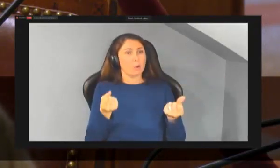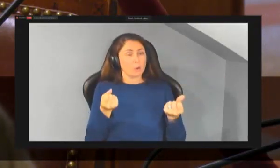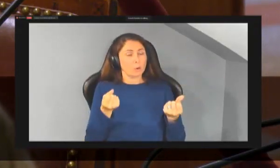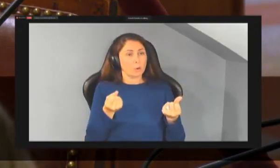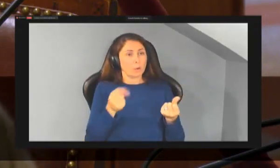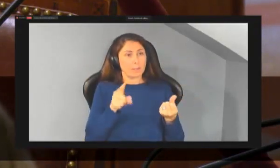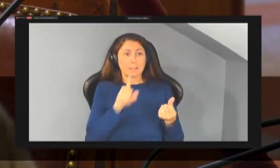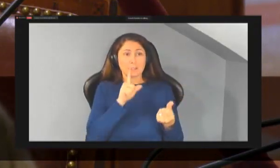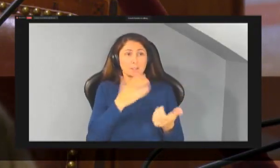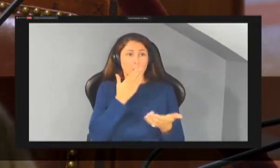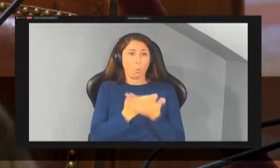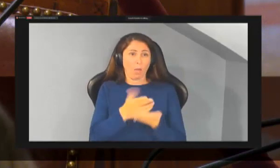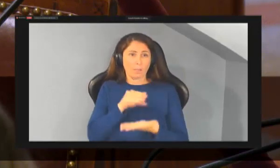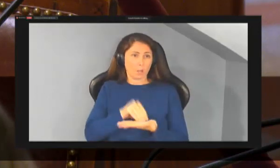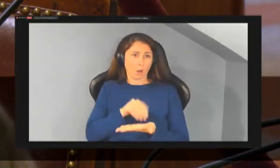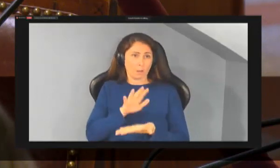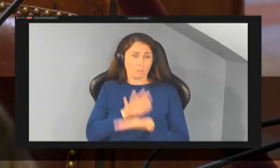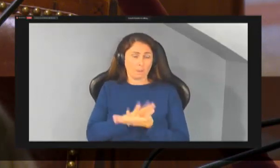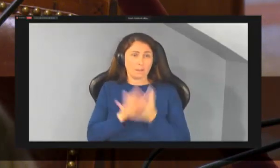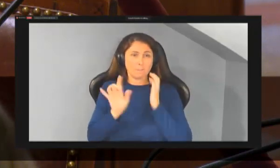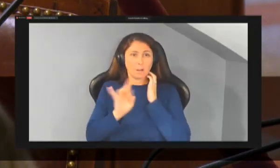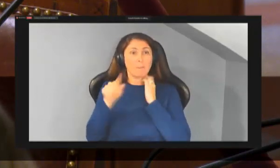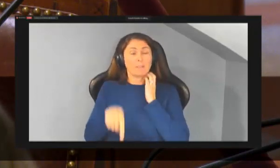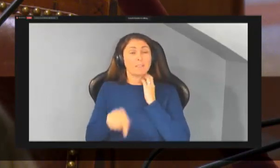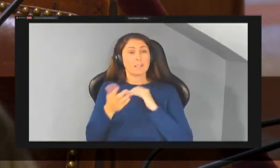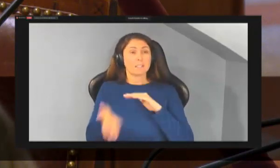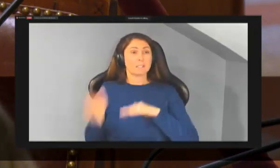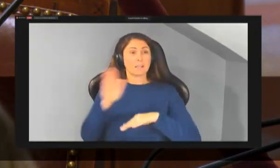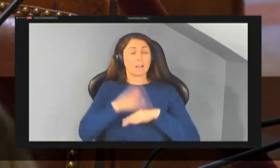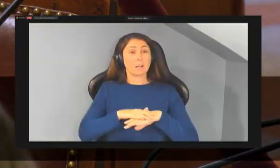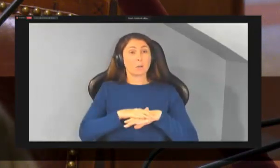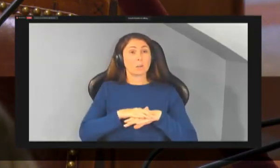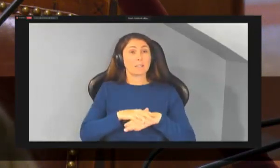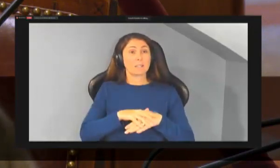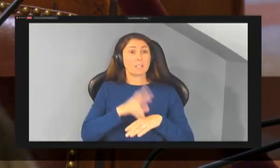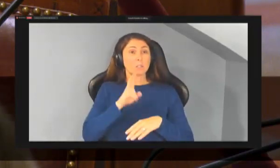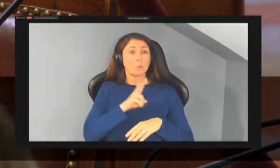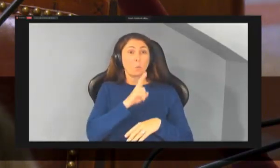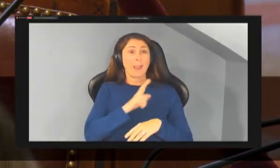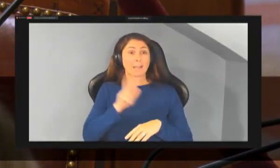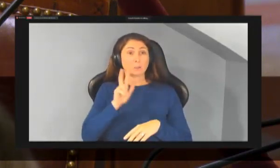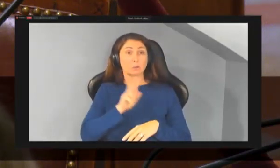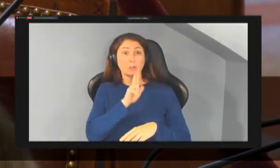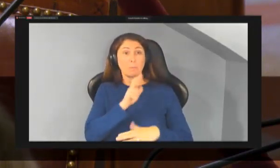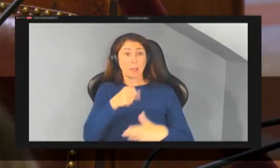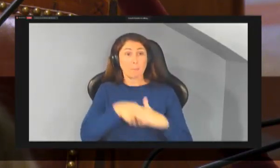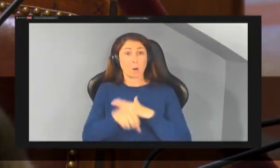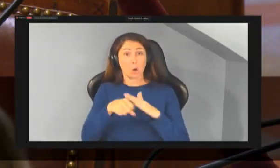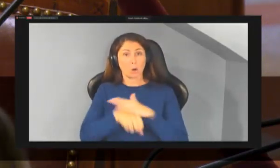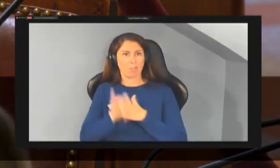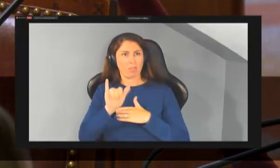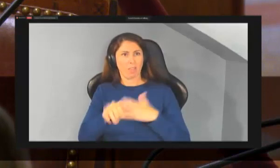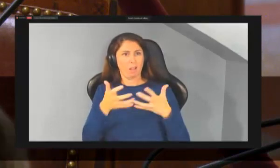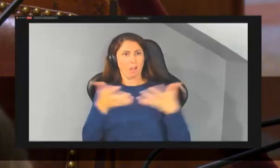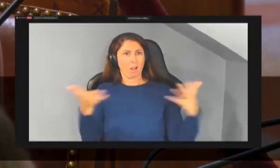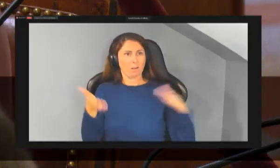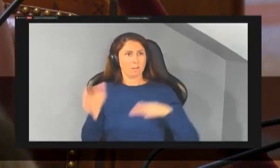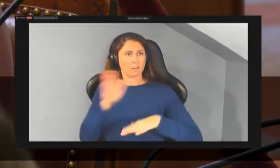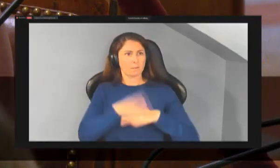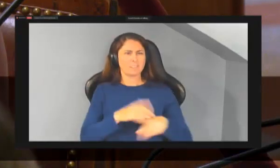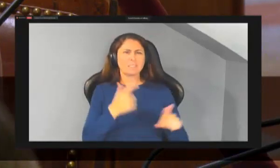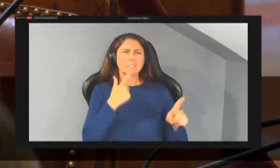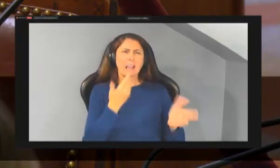well-documented phenomenon. This increases twin and triplet births, and then you get a higher population than when you started. Please say that again.